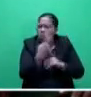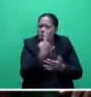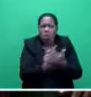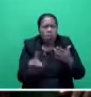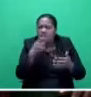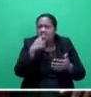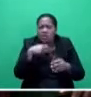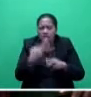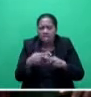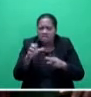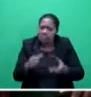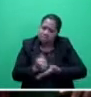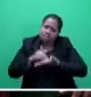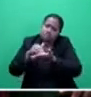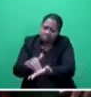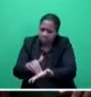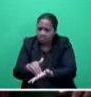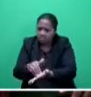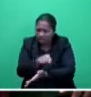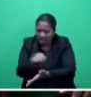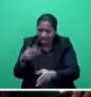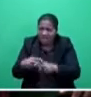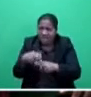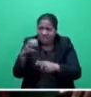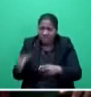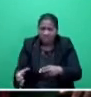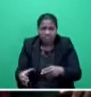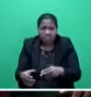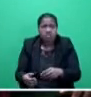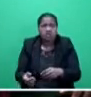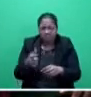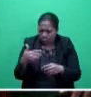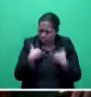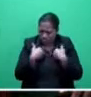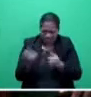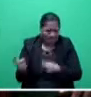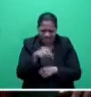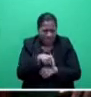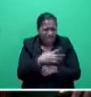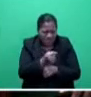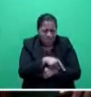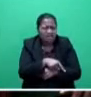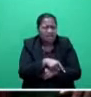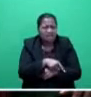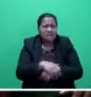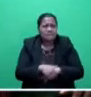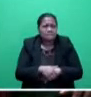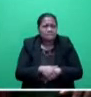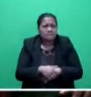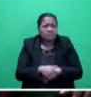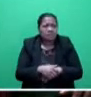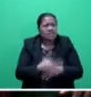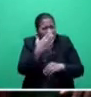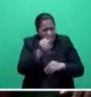fact, there is a claim that these farmers are very well acquainted with the Honourable Minister and certain Agriculture Ministry officials at district